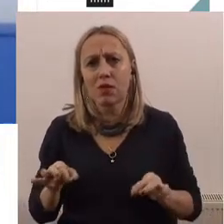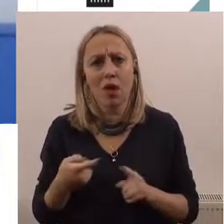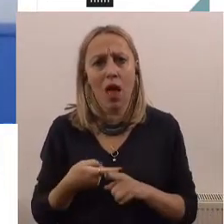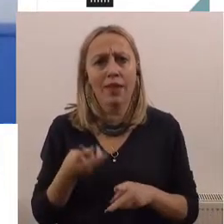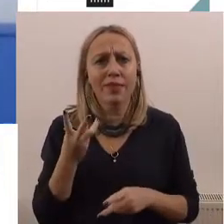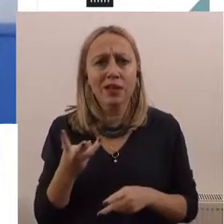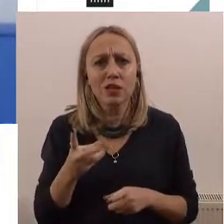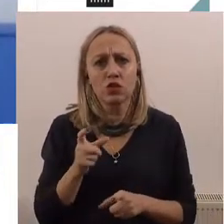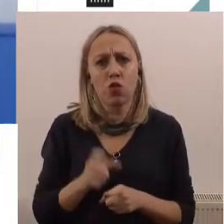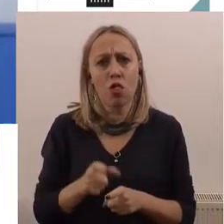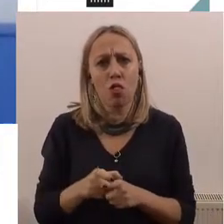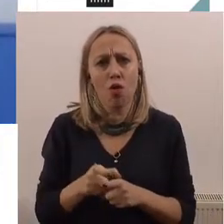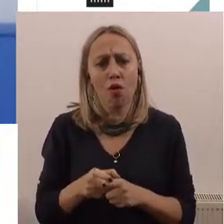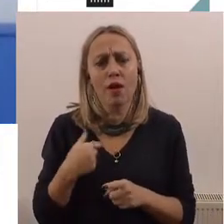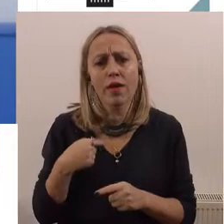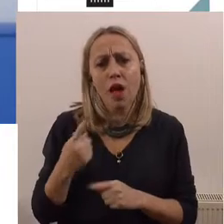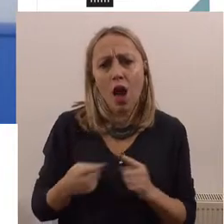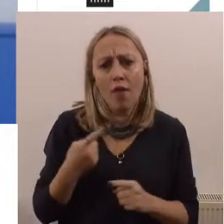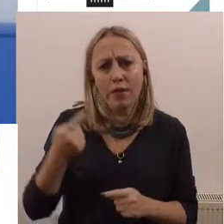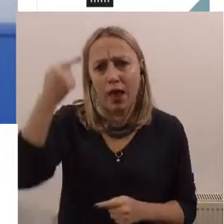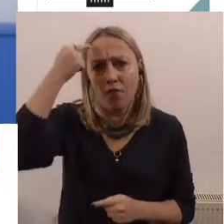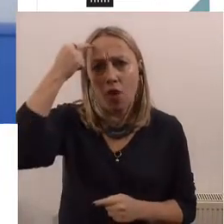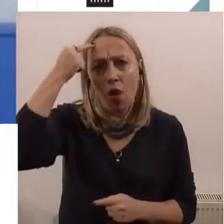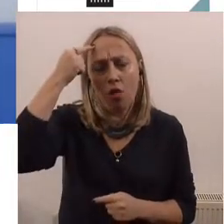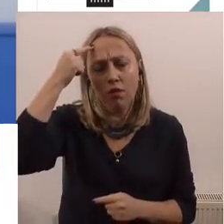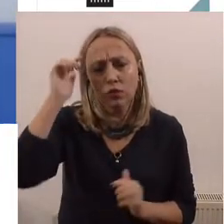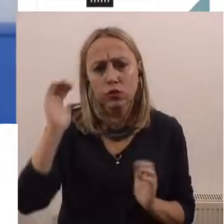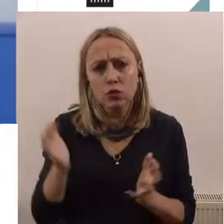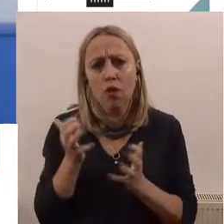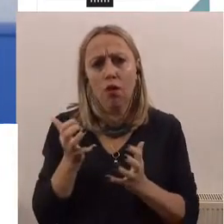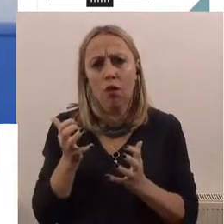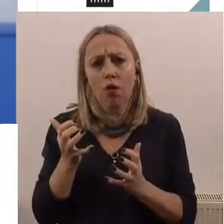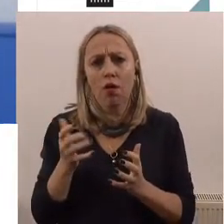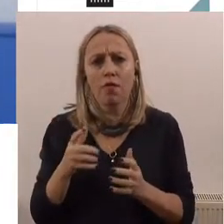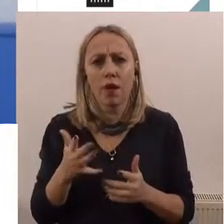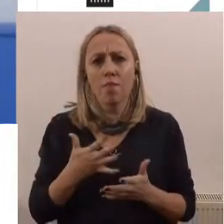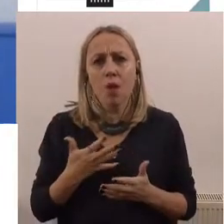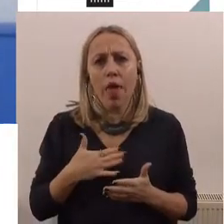those three words I have always in my mind with everything what I do.